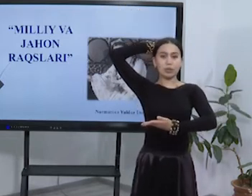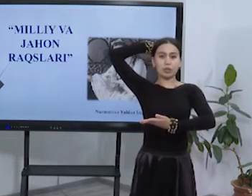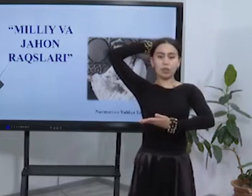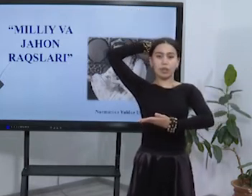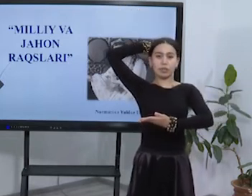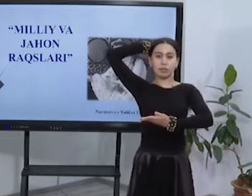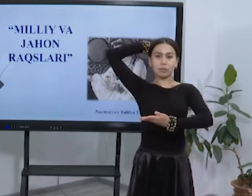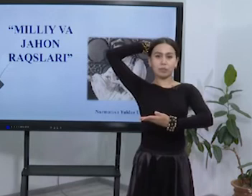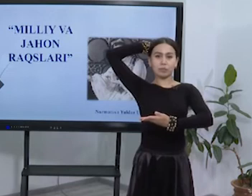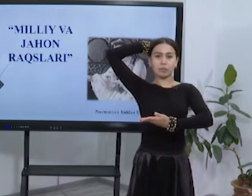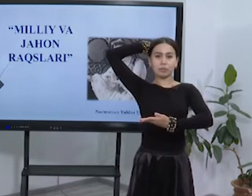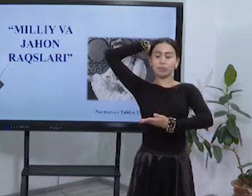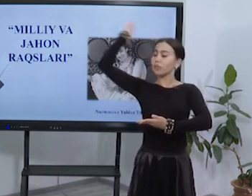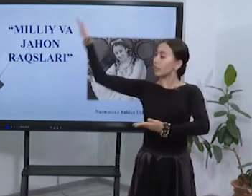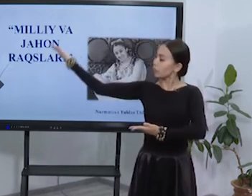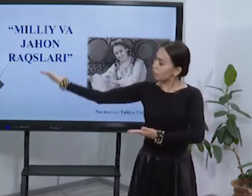4-chi holat,